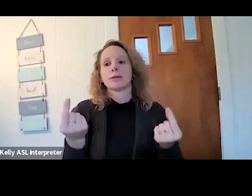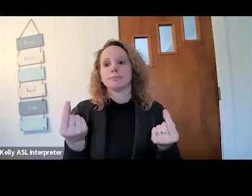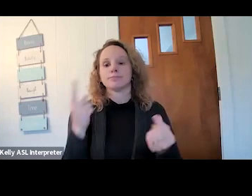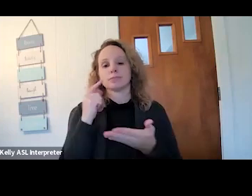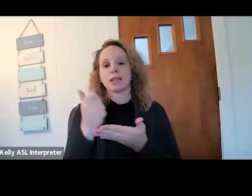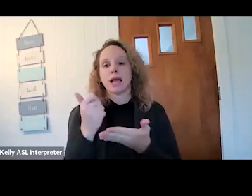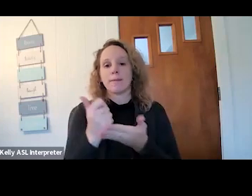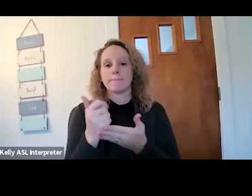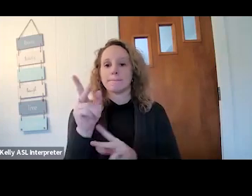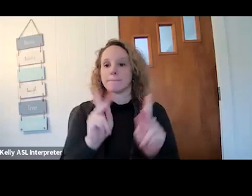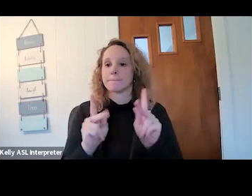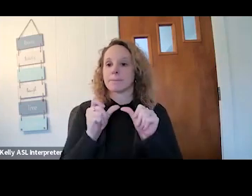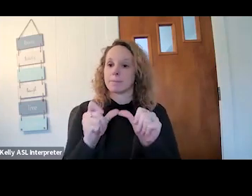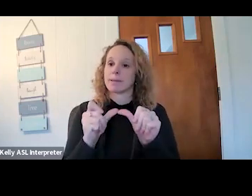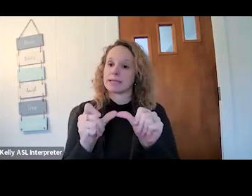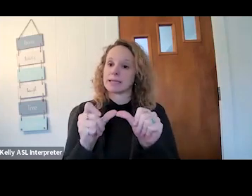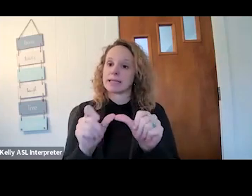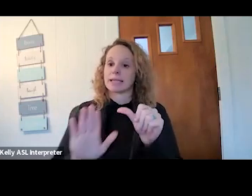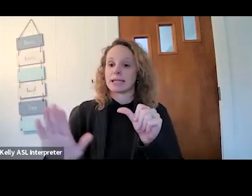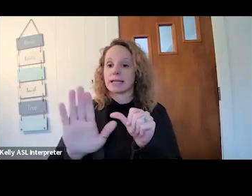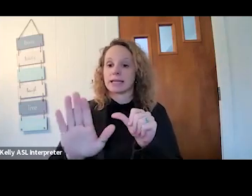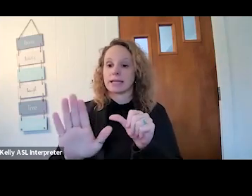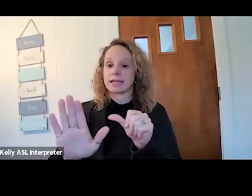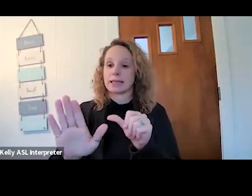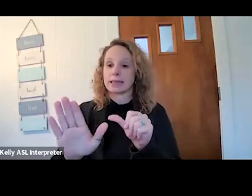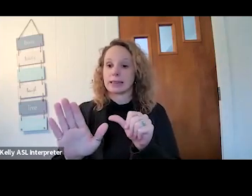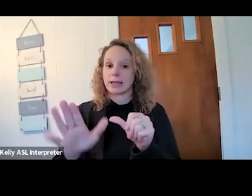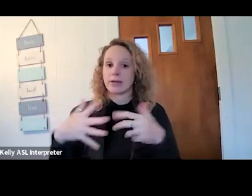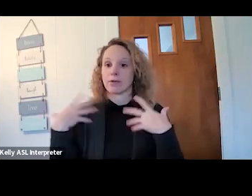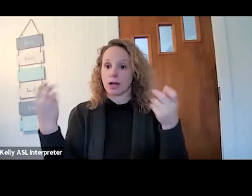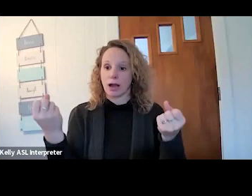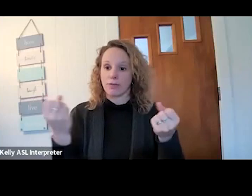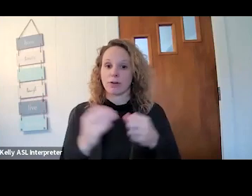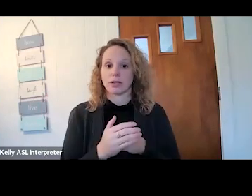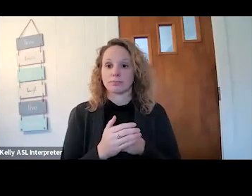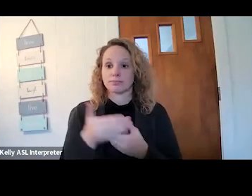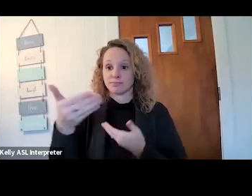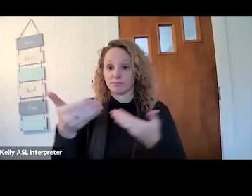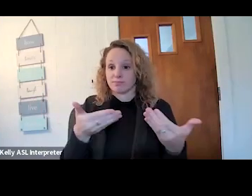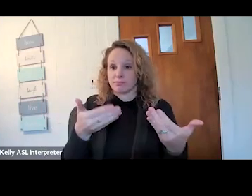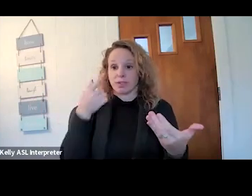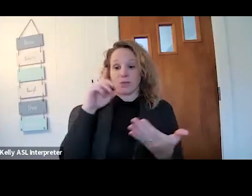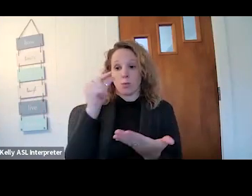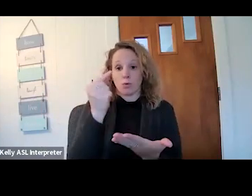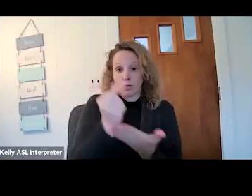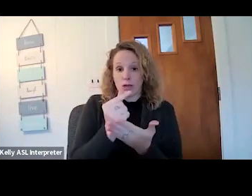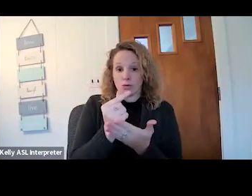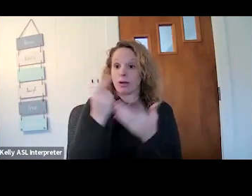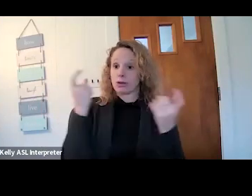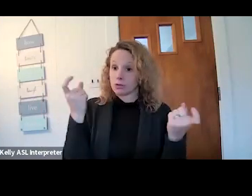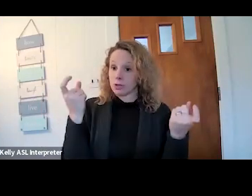help people maintain their path of recovery is invite them to the graduation.